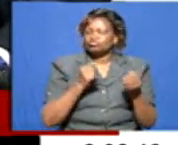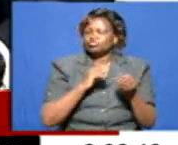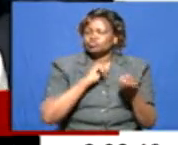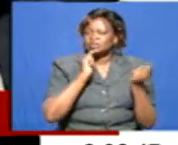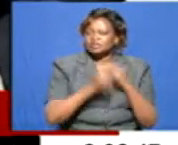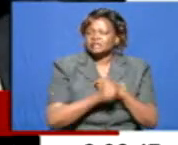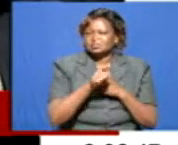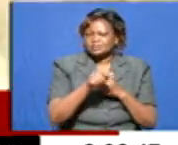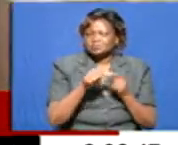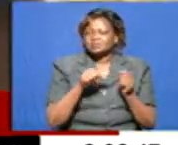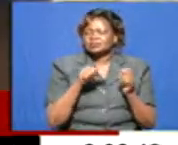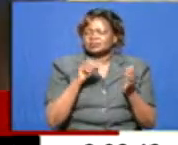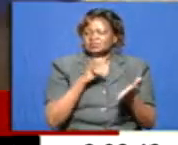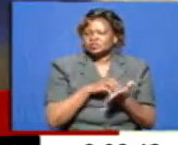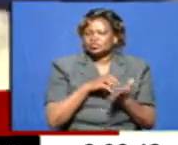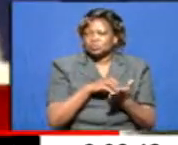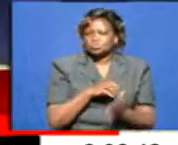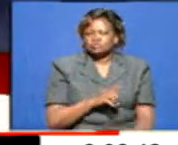trend.